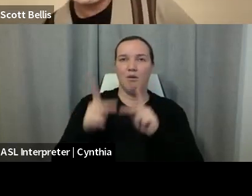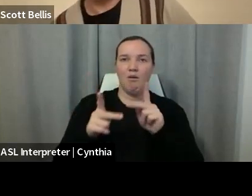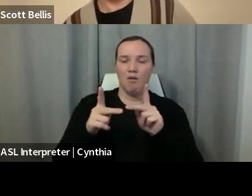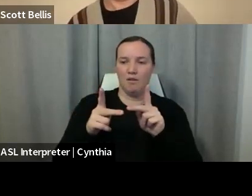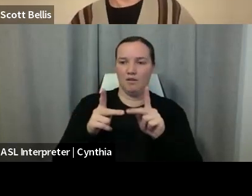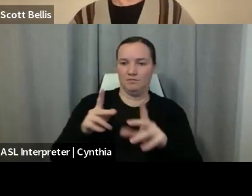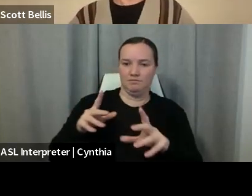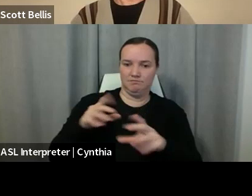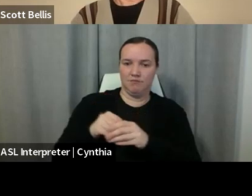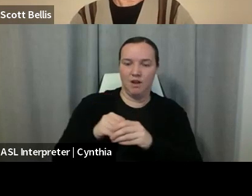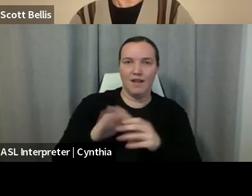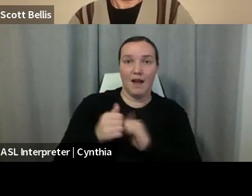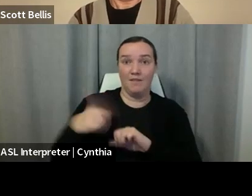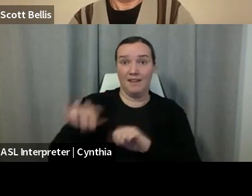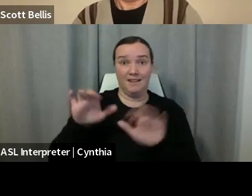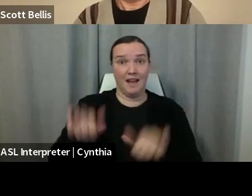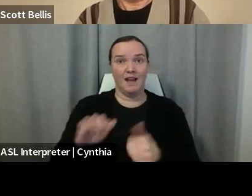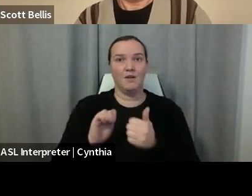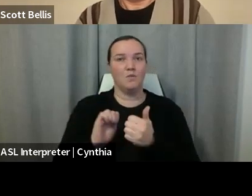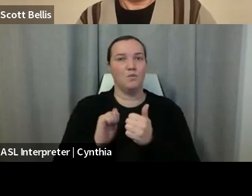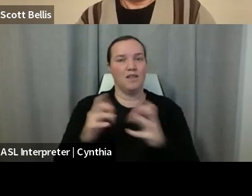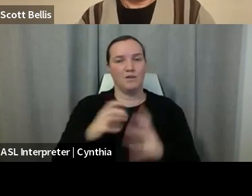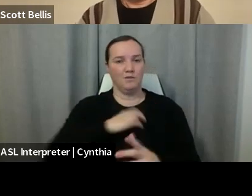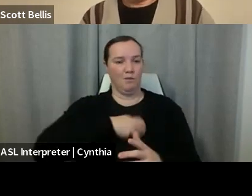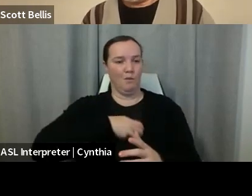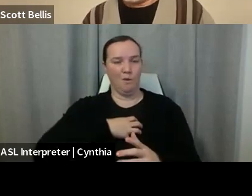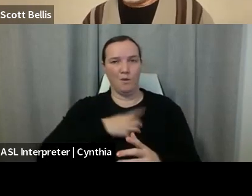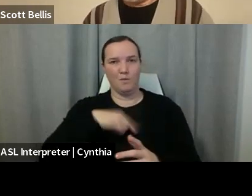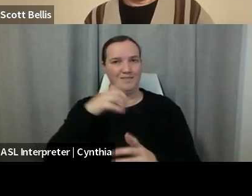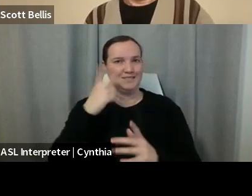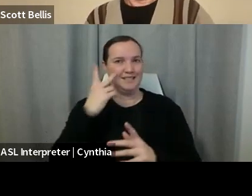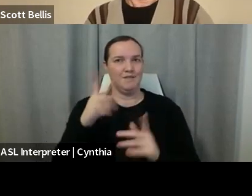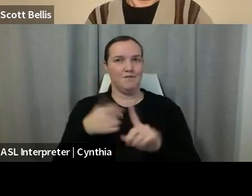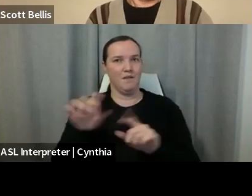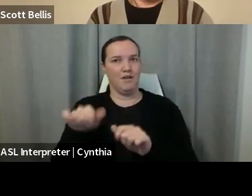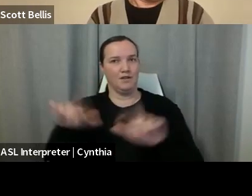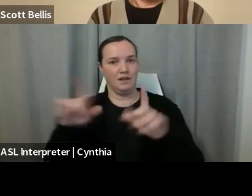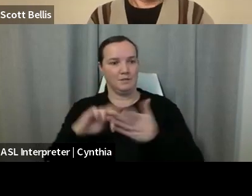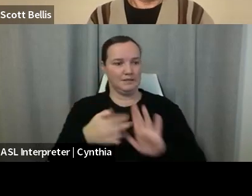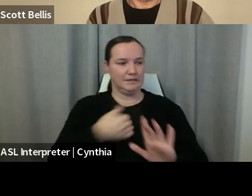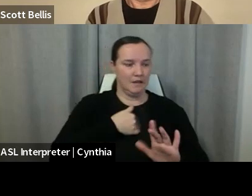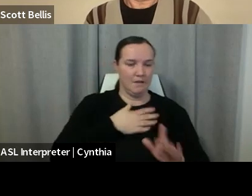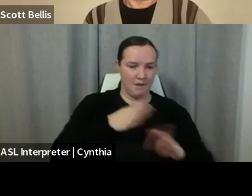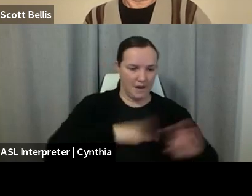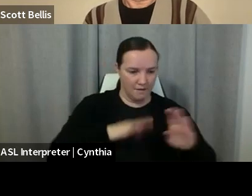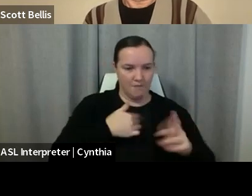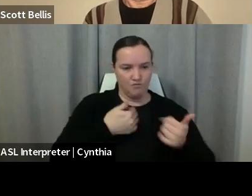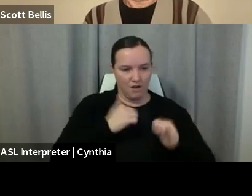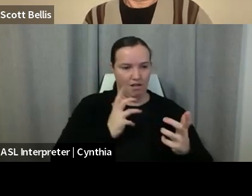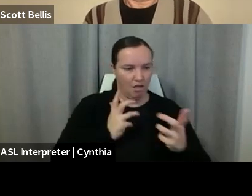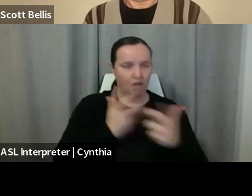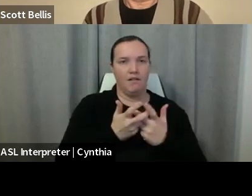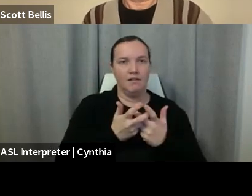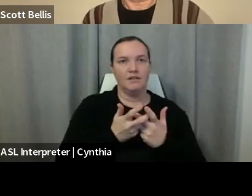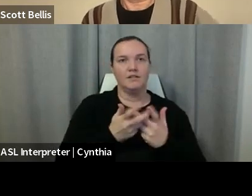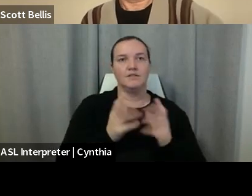be, without the code switching that you've probably seen on some of the other slides, right? That way where you're always adjusting yourself, your behavior to fit in, right? It's almost what we